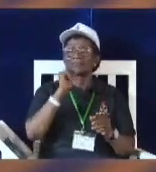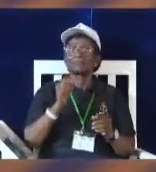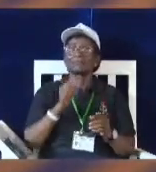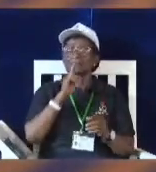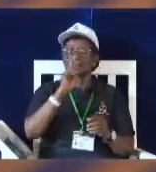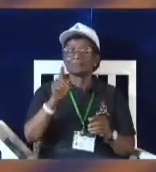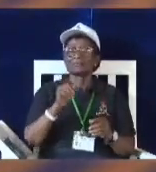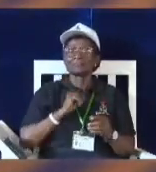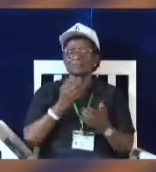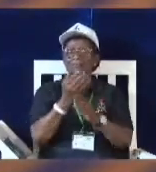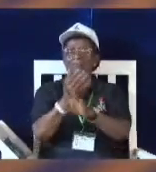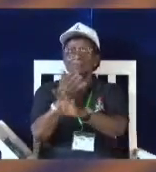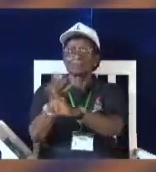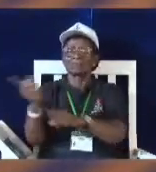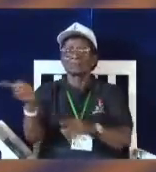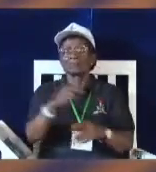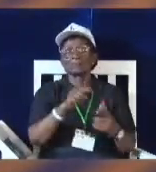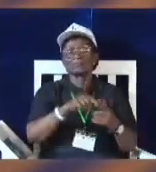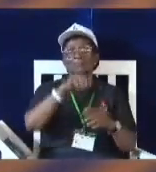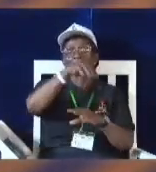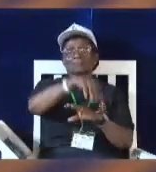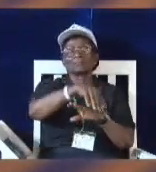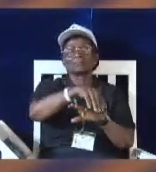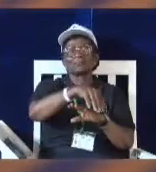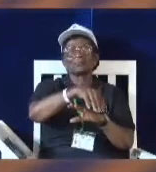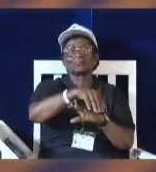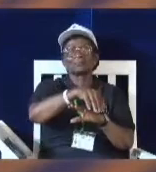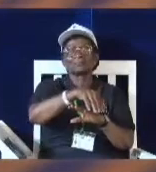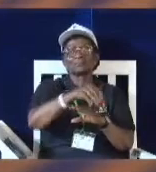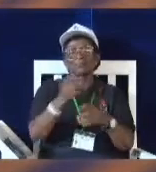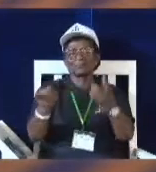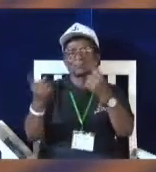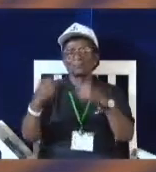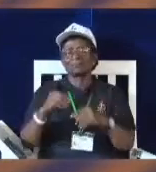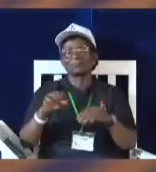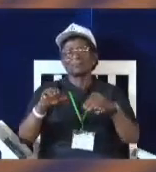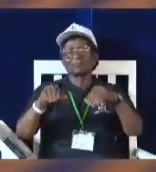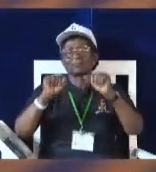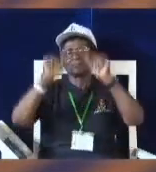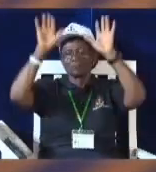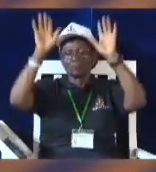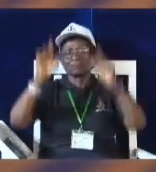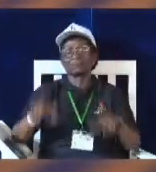genuine, I beg you tonight, come and give your life to Jesus.